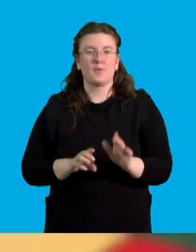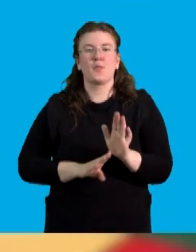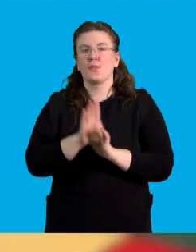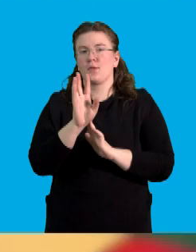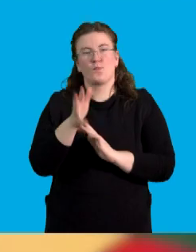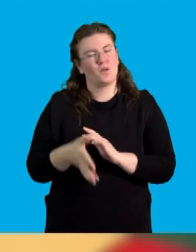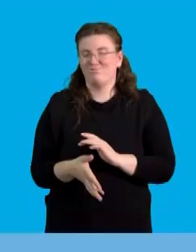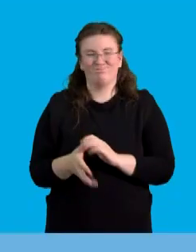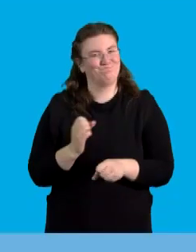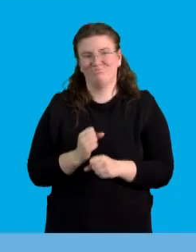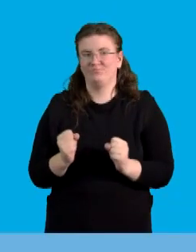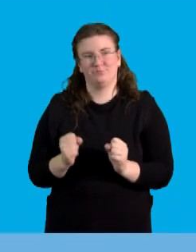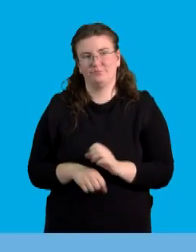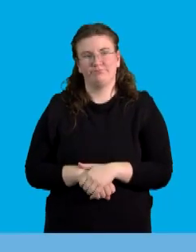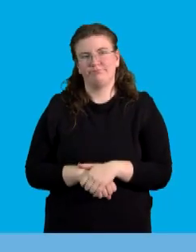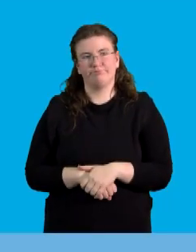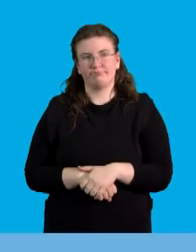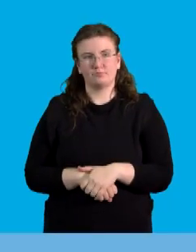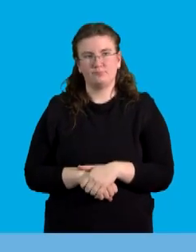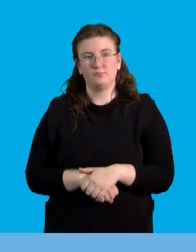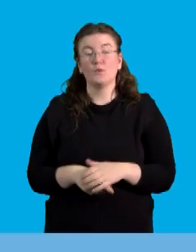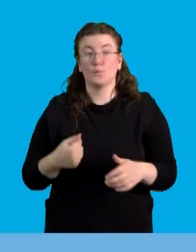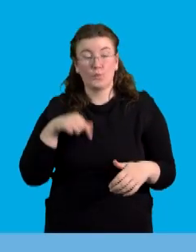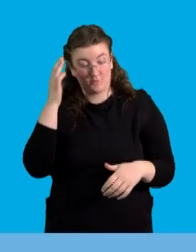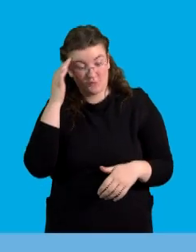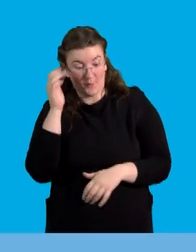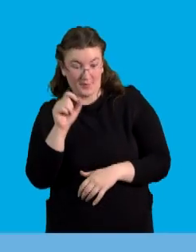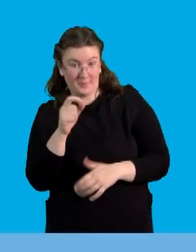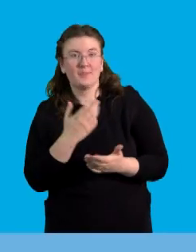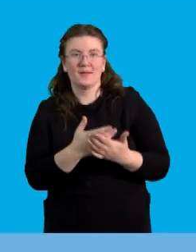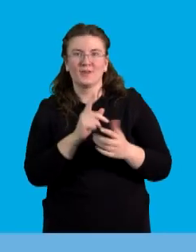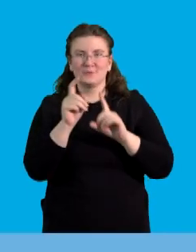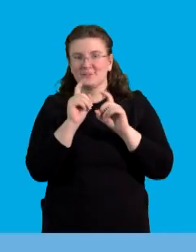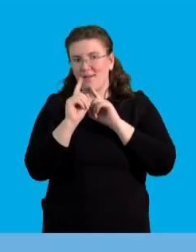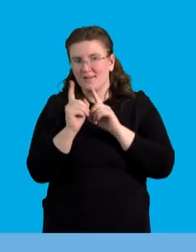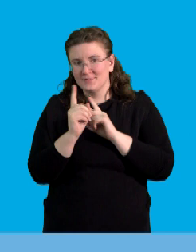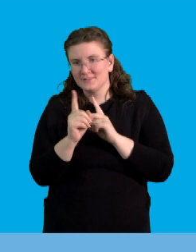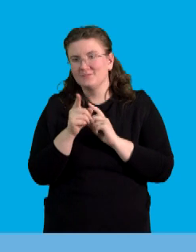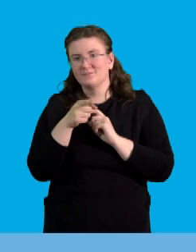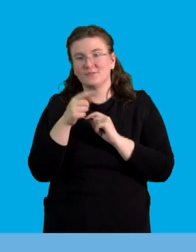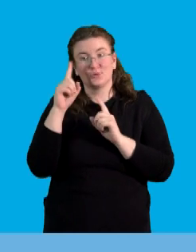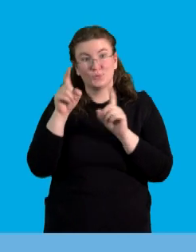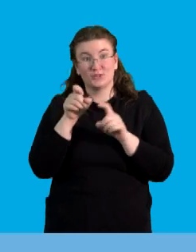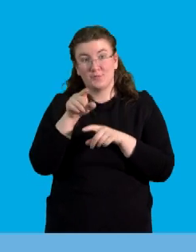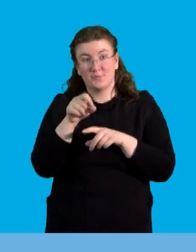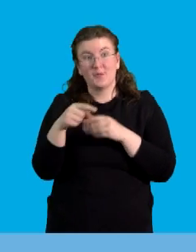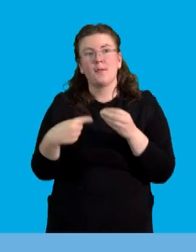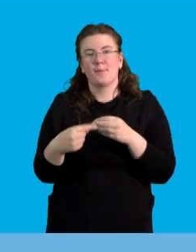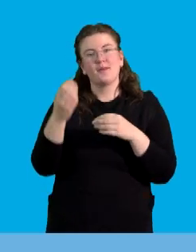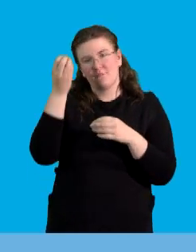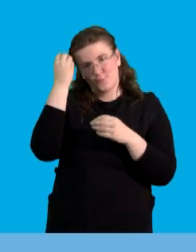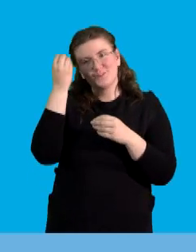ratio. So with what we know, can we then be able to answer these questions that are based on the information that we already